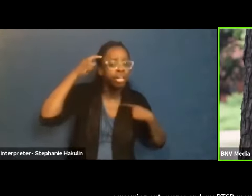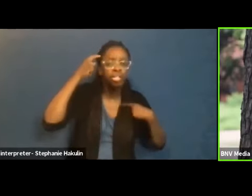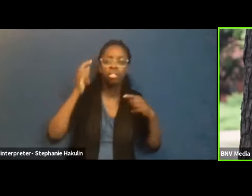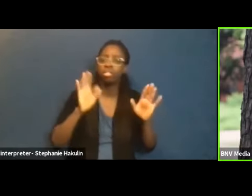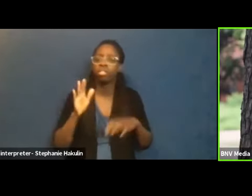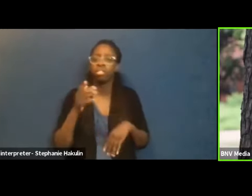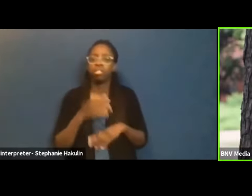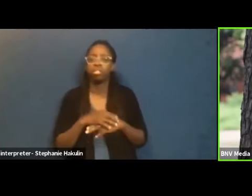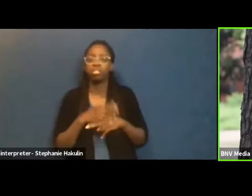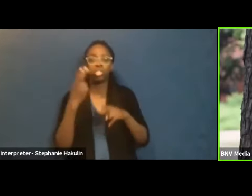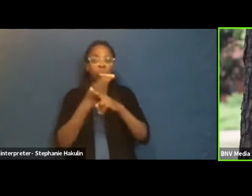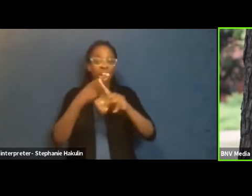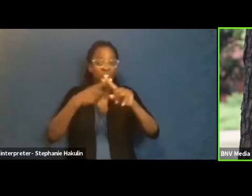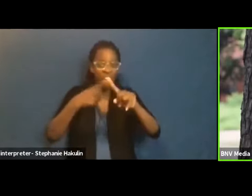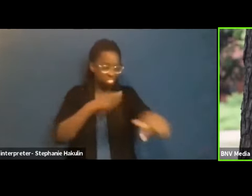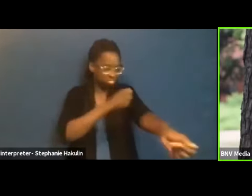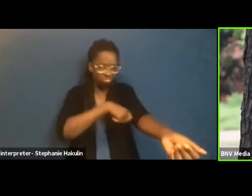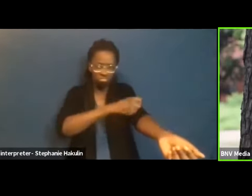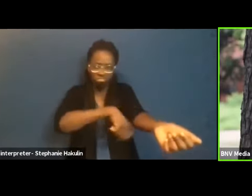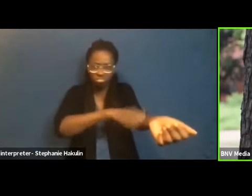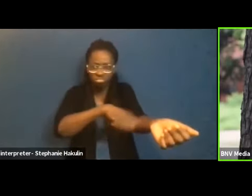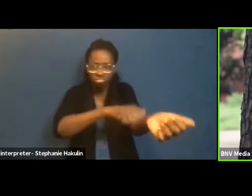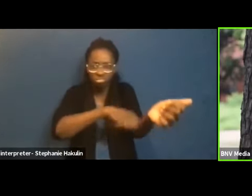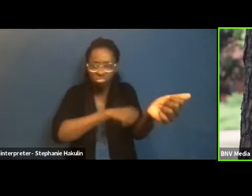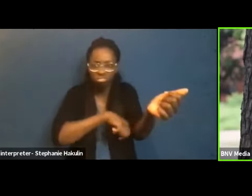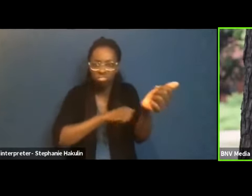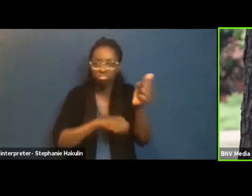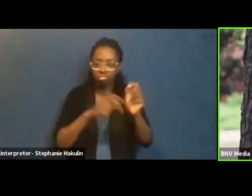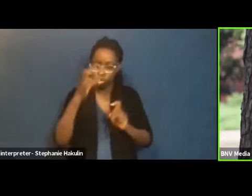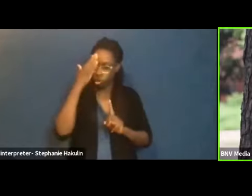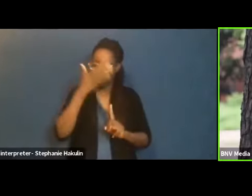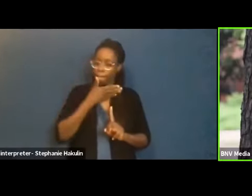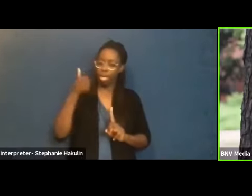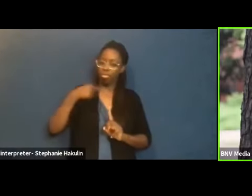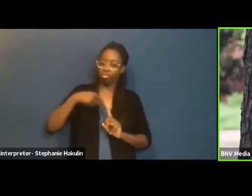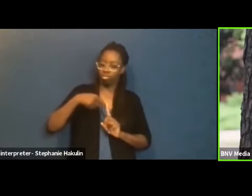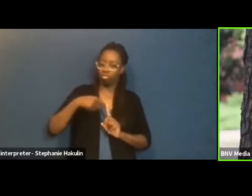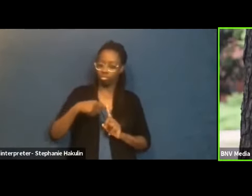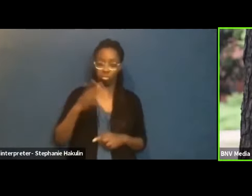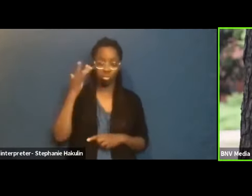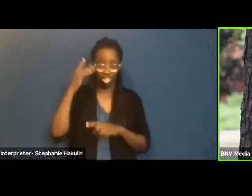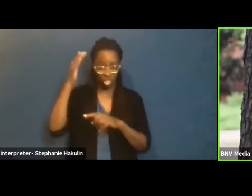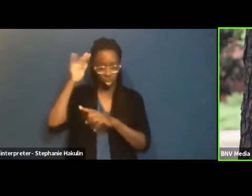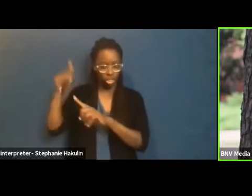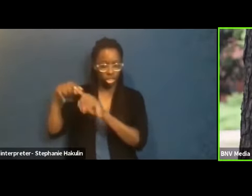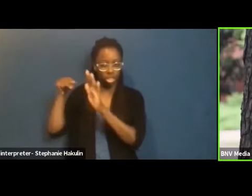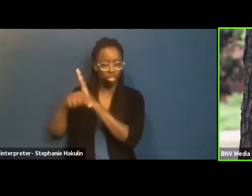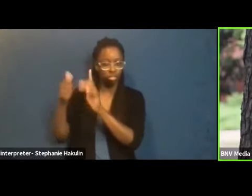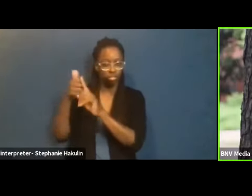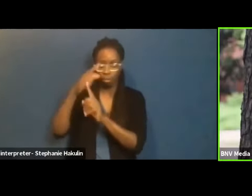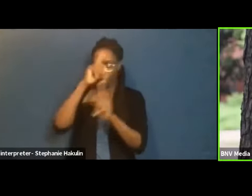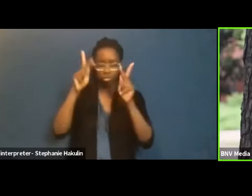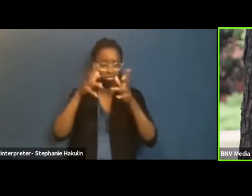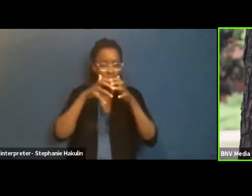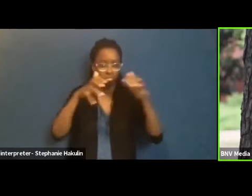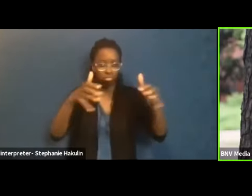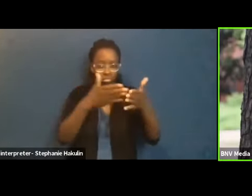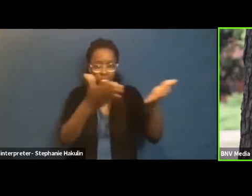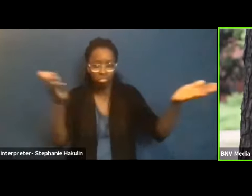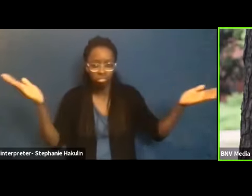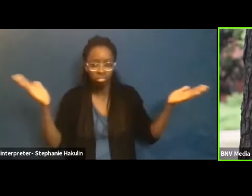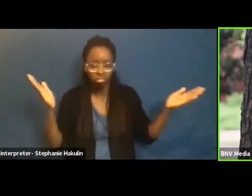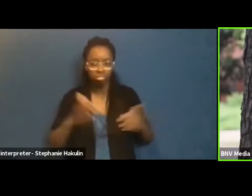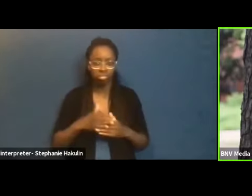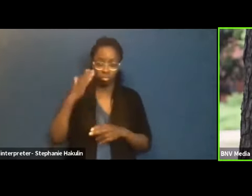better. See, suicide is not a black people thing. Not a Nigerian thing. It's not African